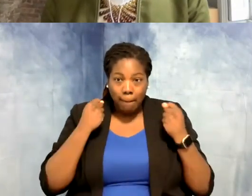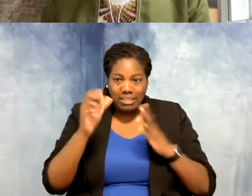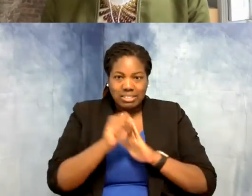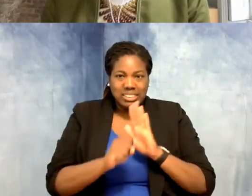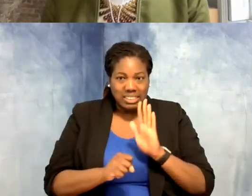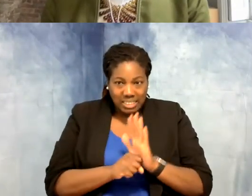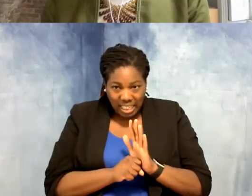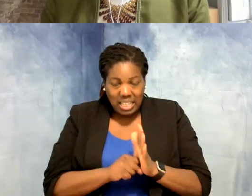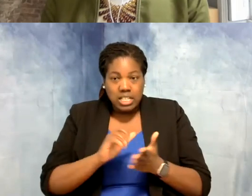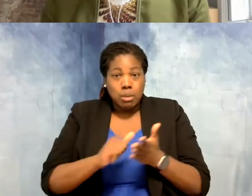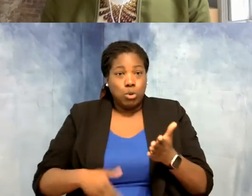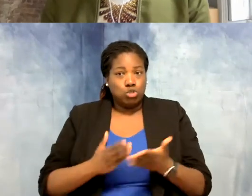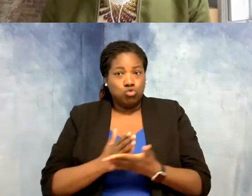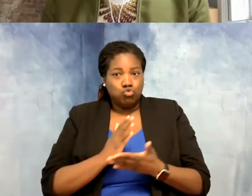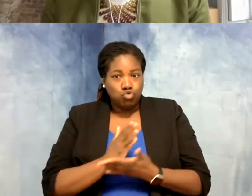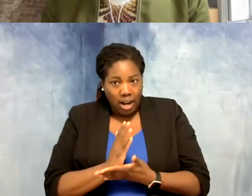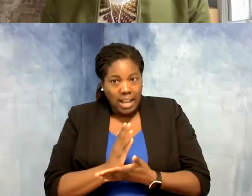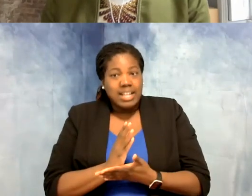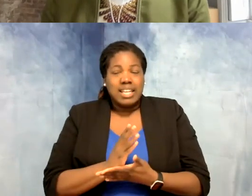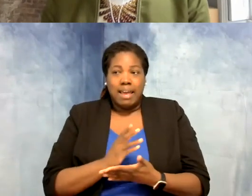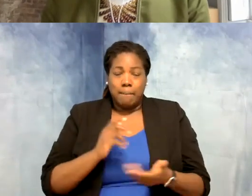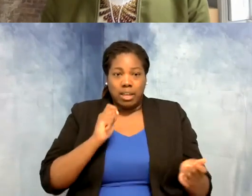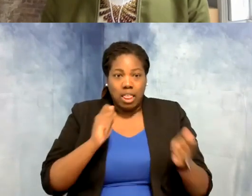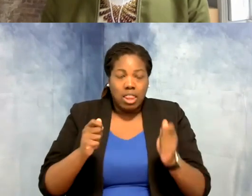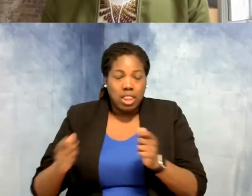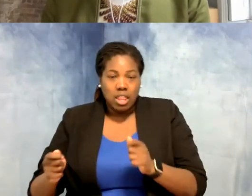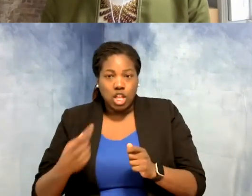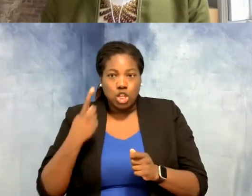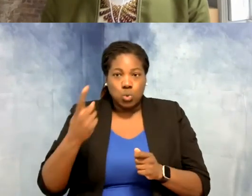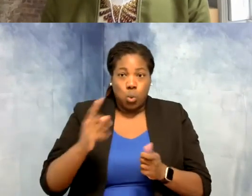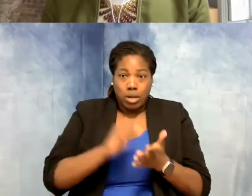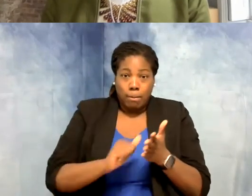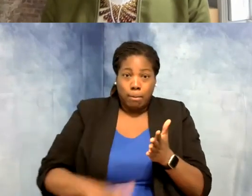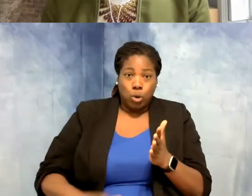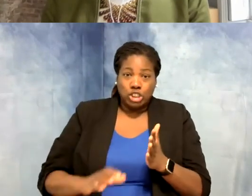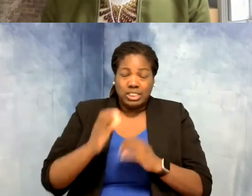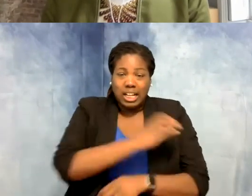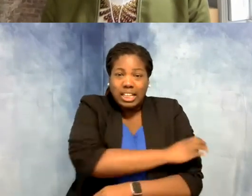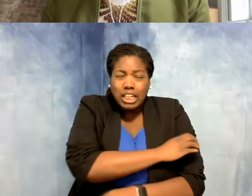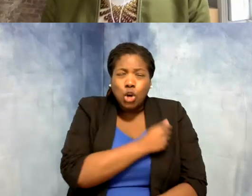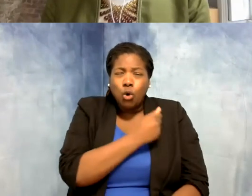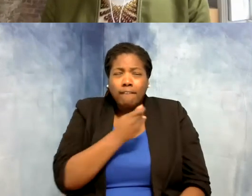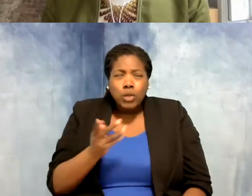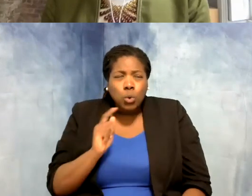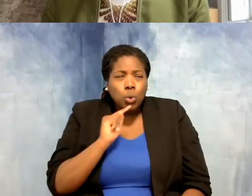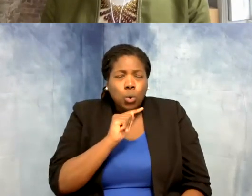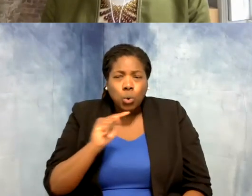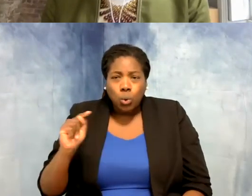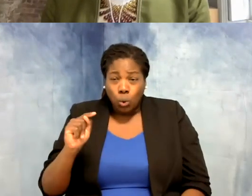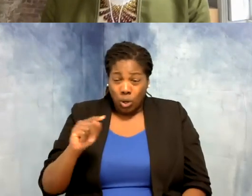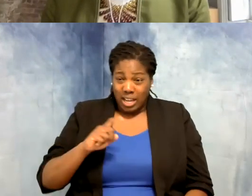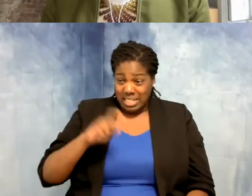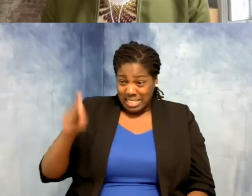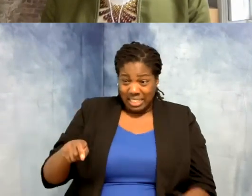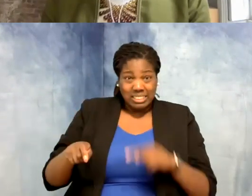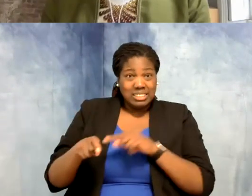way in which abortion rights have already been gerrymandered, there's one abortion clinic or just a few in a state, such as in the state of